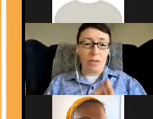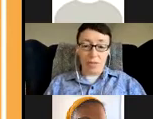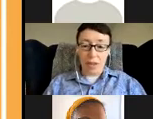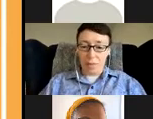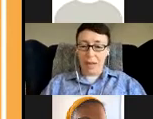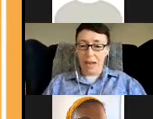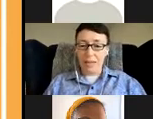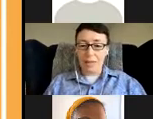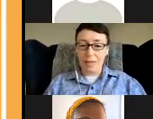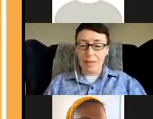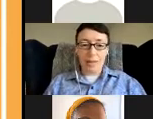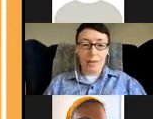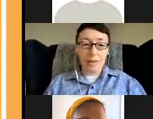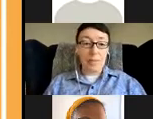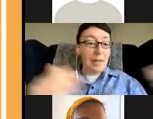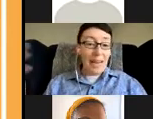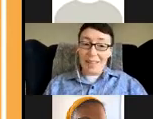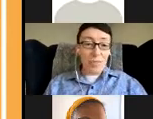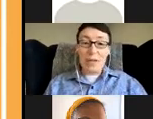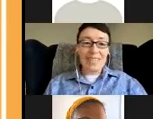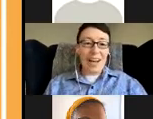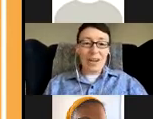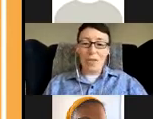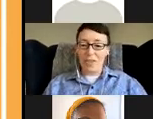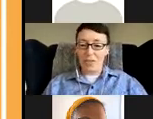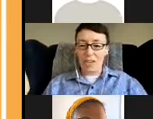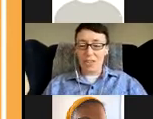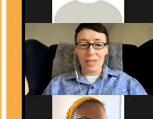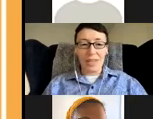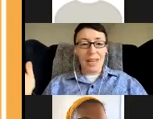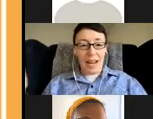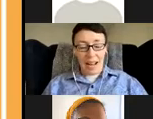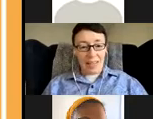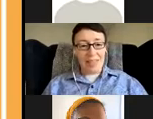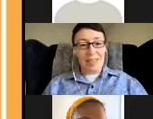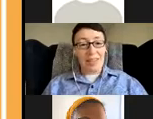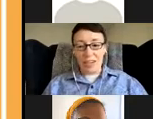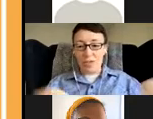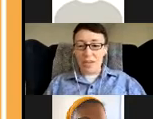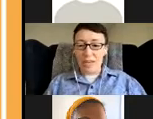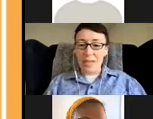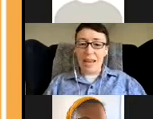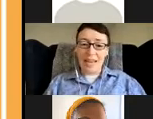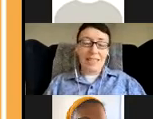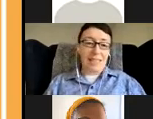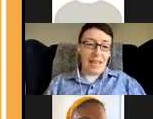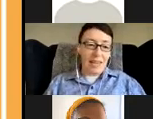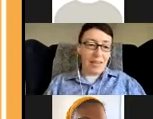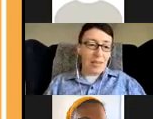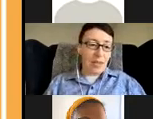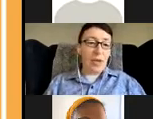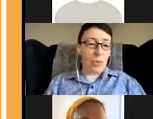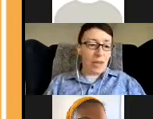Child Development Act. But again, we did not go that direction as a country. And